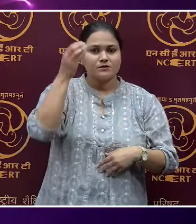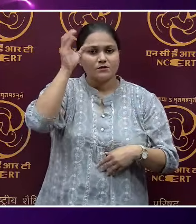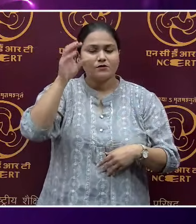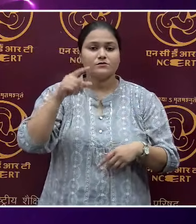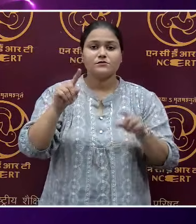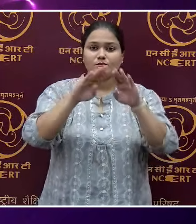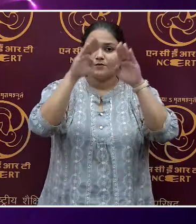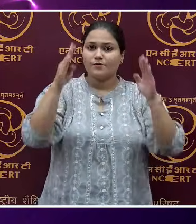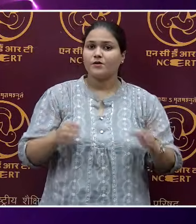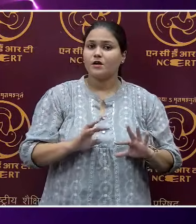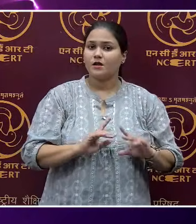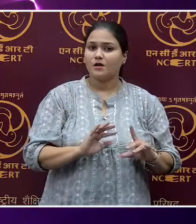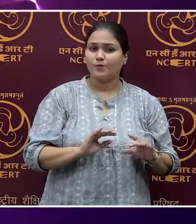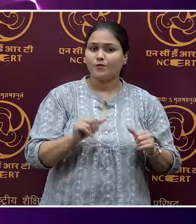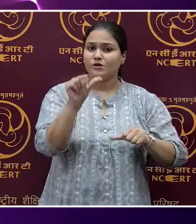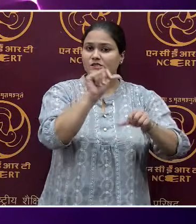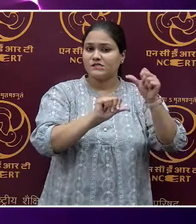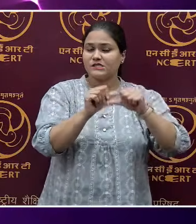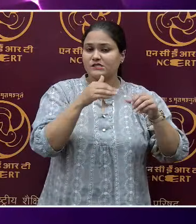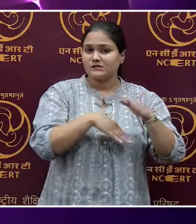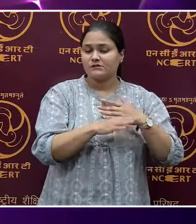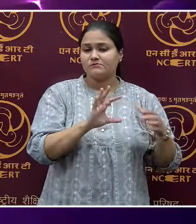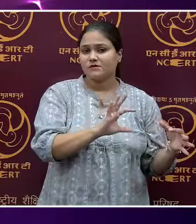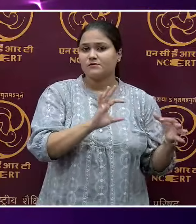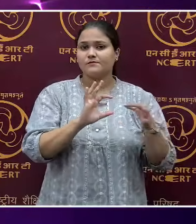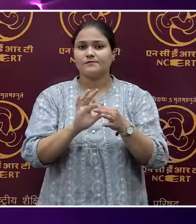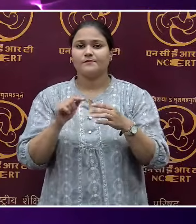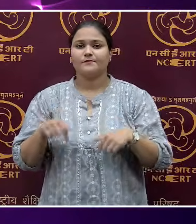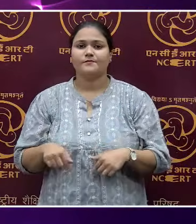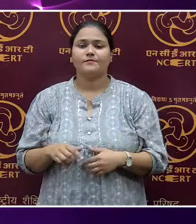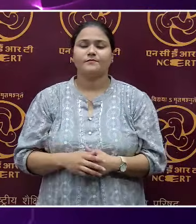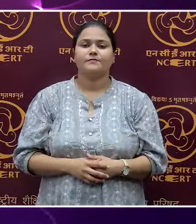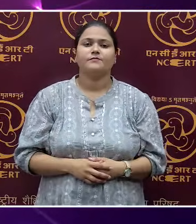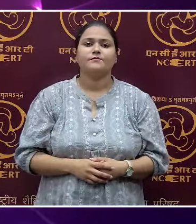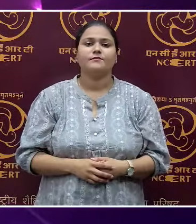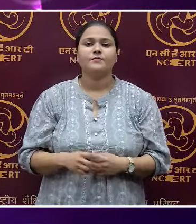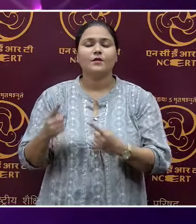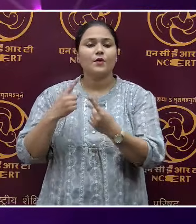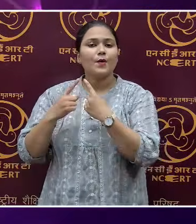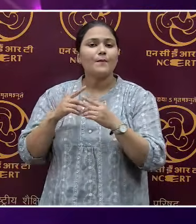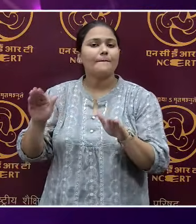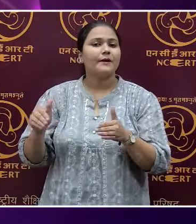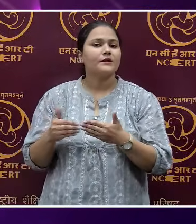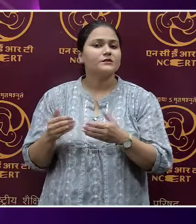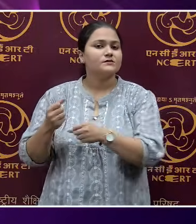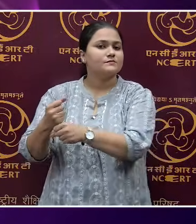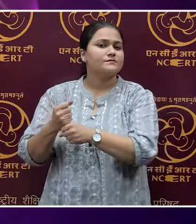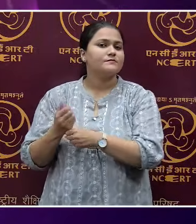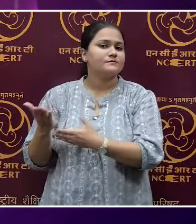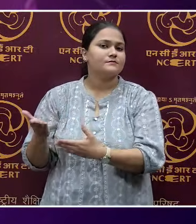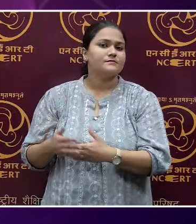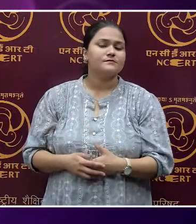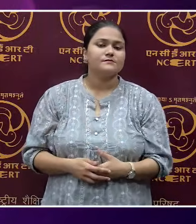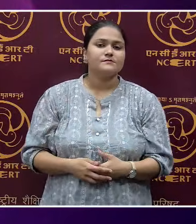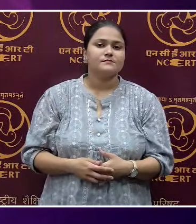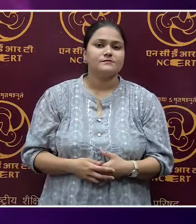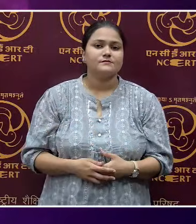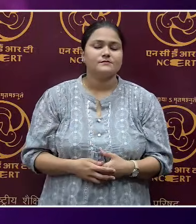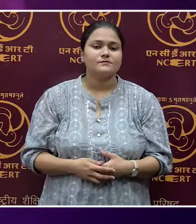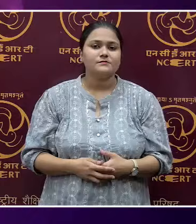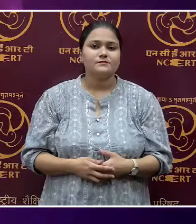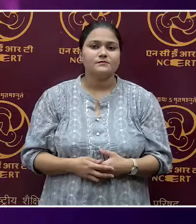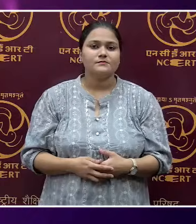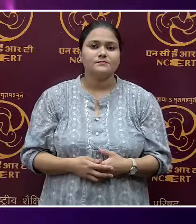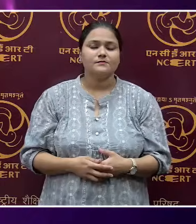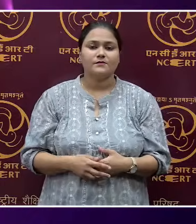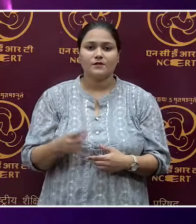science, let me just take this conversation forward with my guest for the session. So please join me in welcoming my guest for the session,